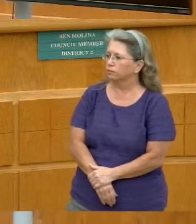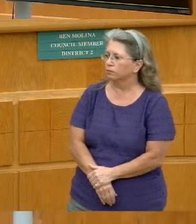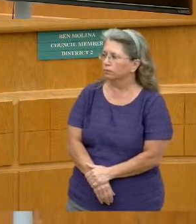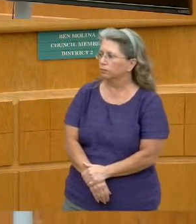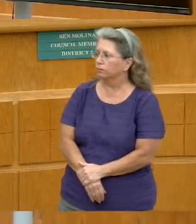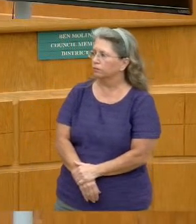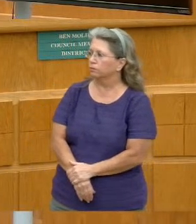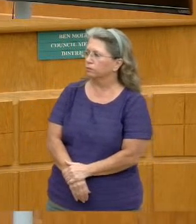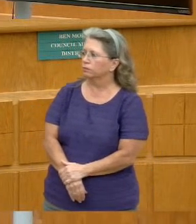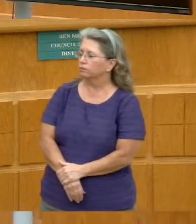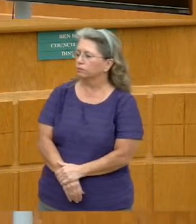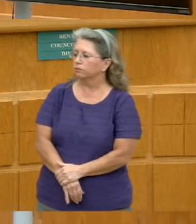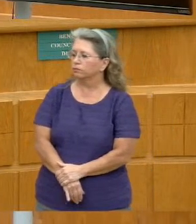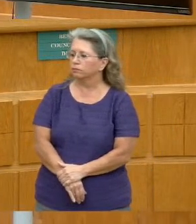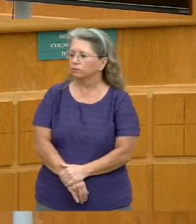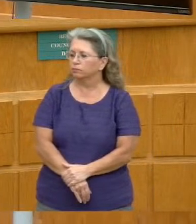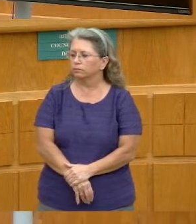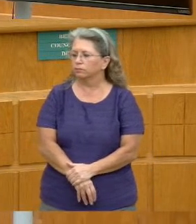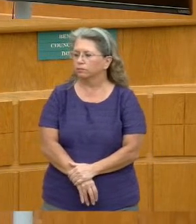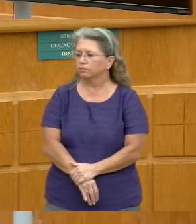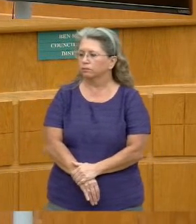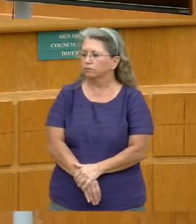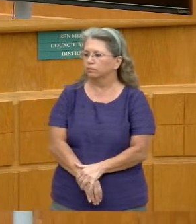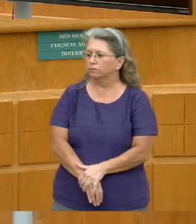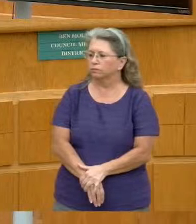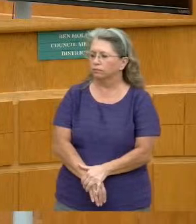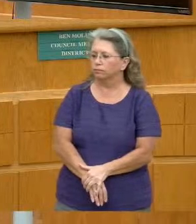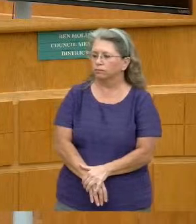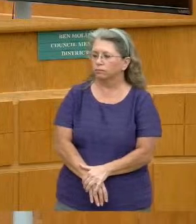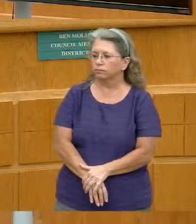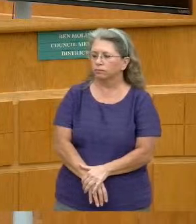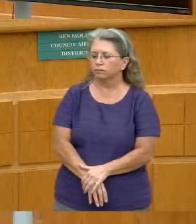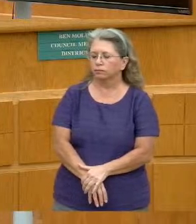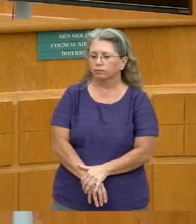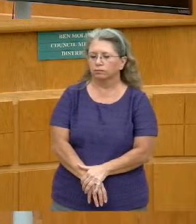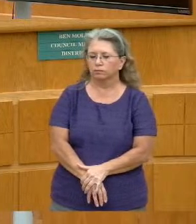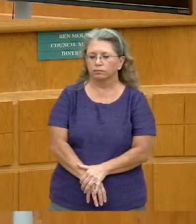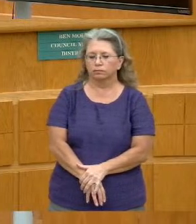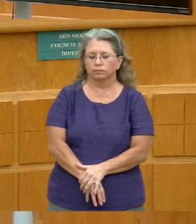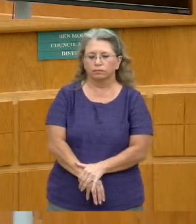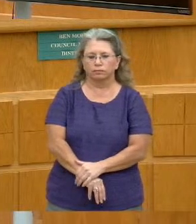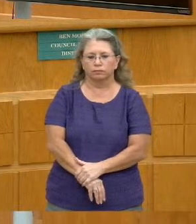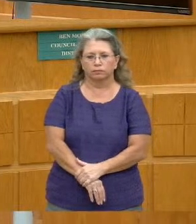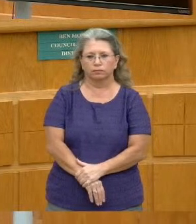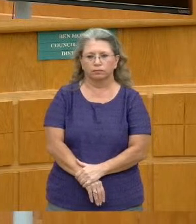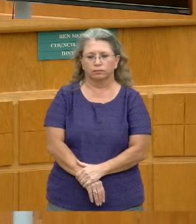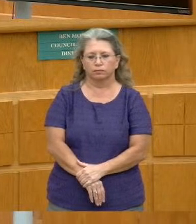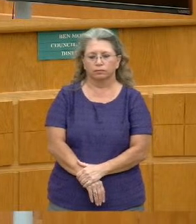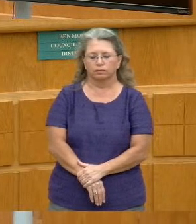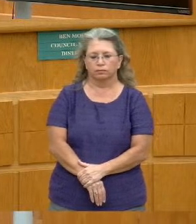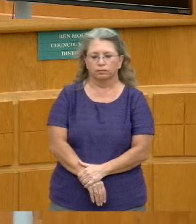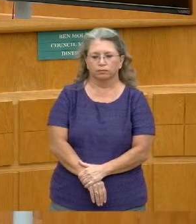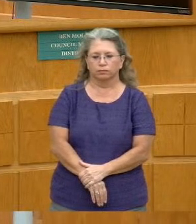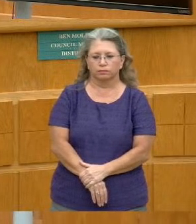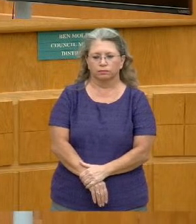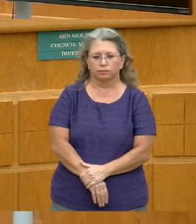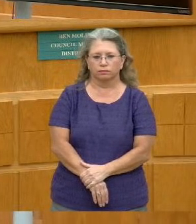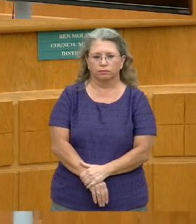Physicians Premier, en cualquiera de sus ubicaciones, y Prompt2 Urgent Care. Las tomas son solamente con cita.